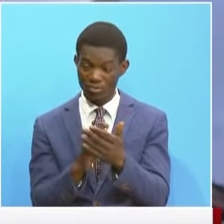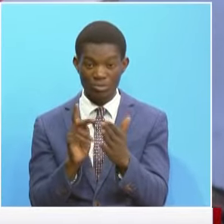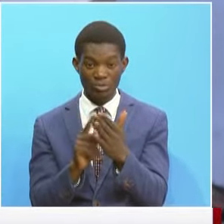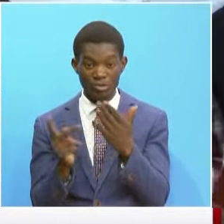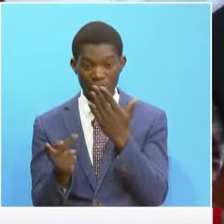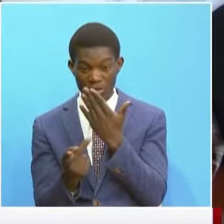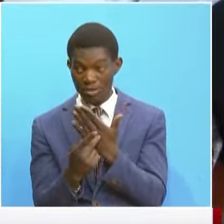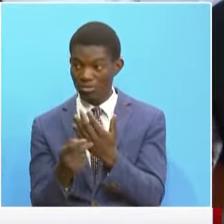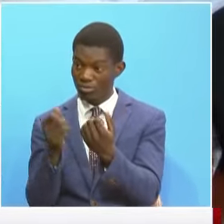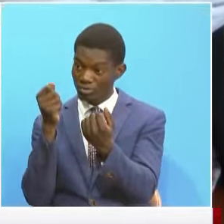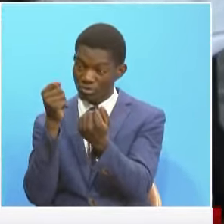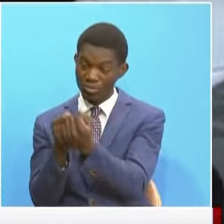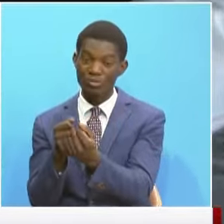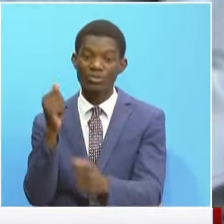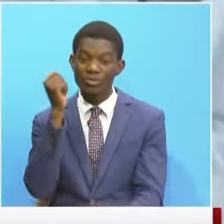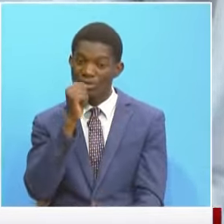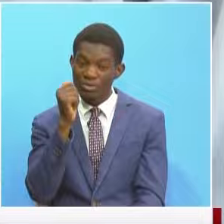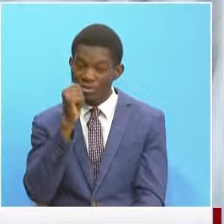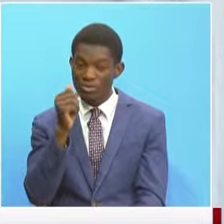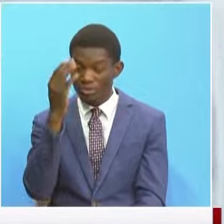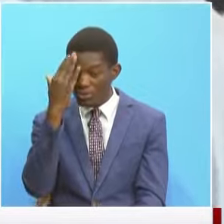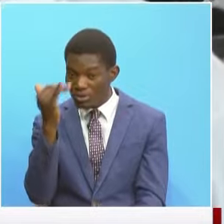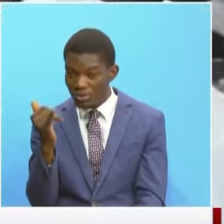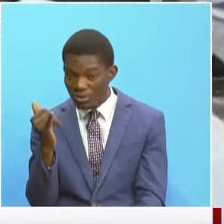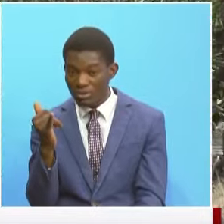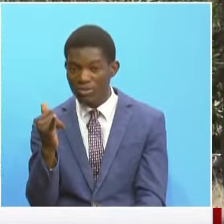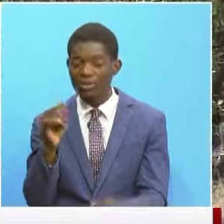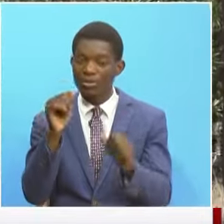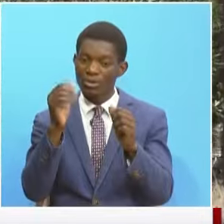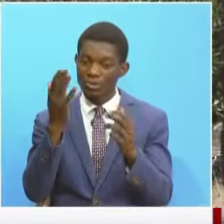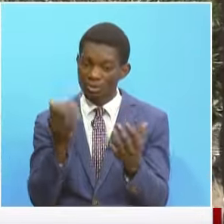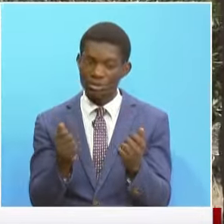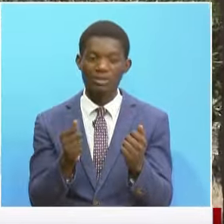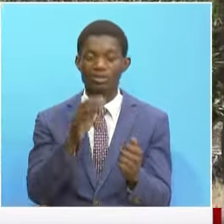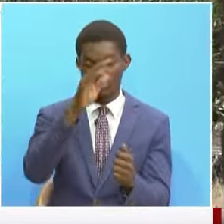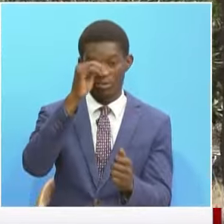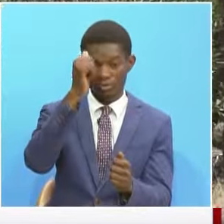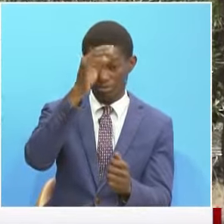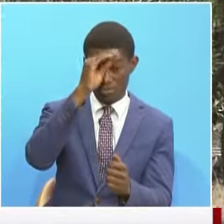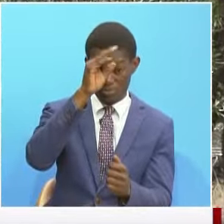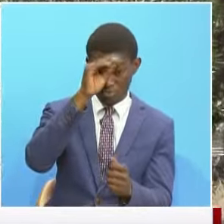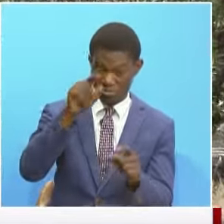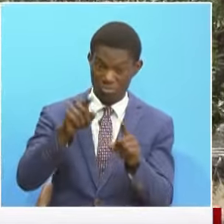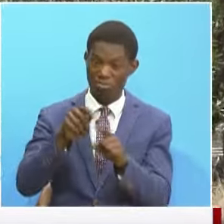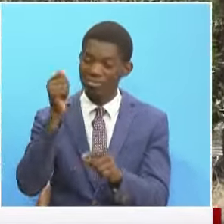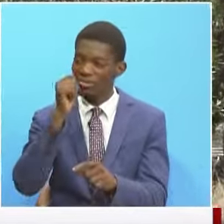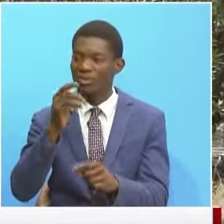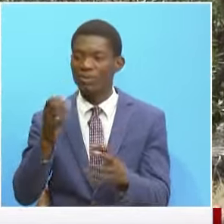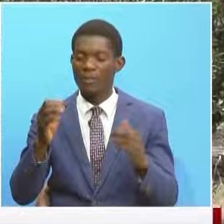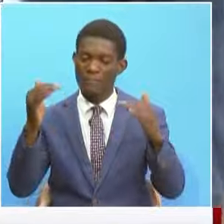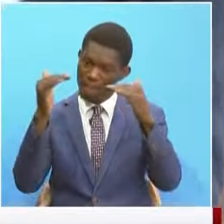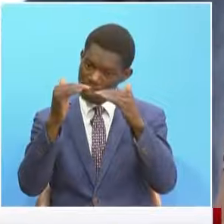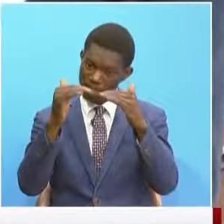the girl child in order to strike a gender balance with the male folk. Senanga District is among